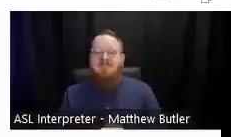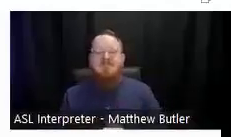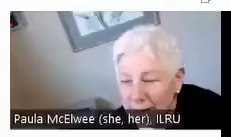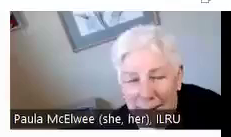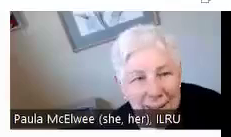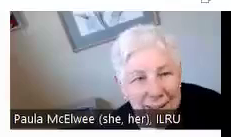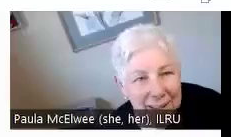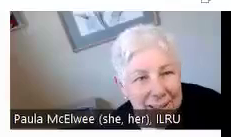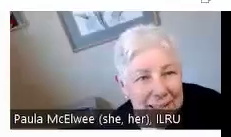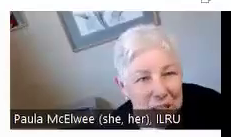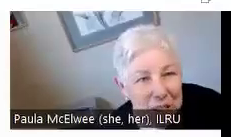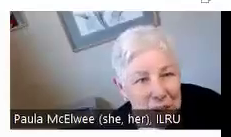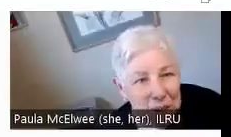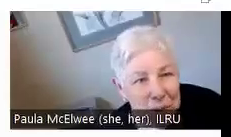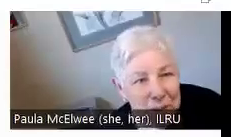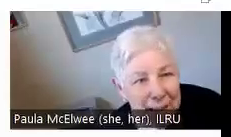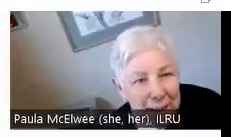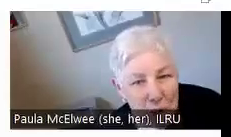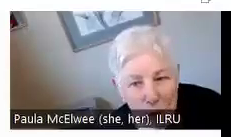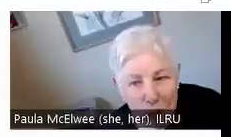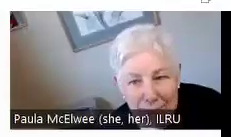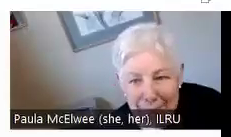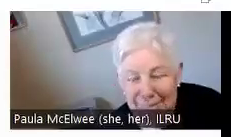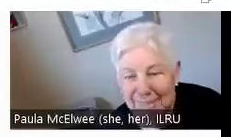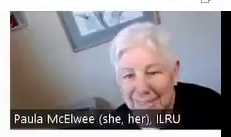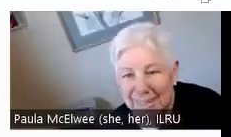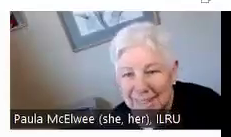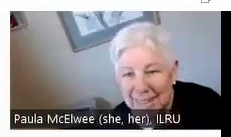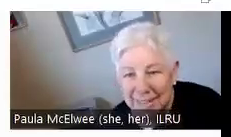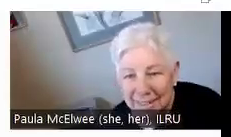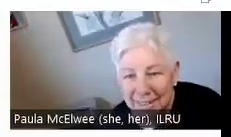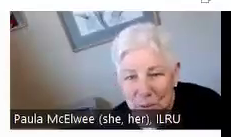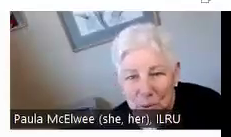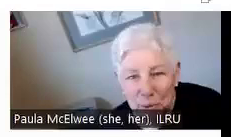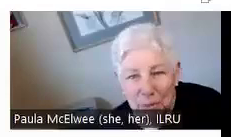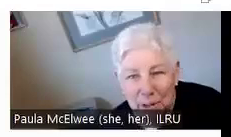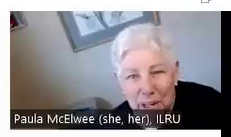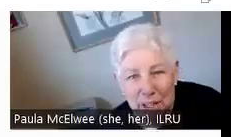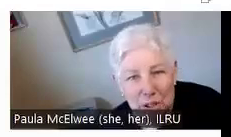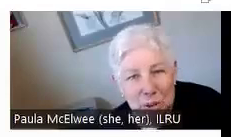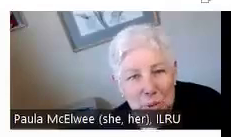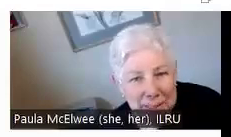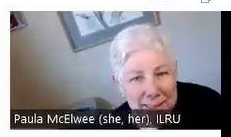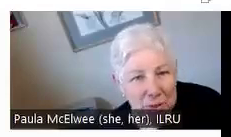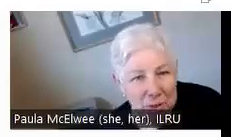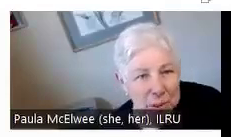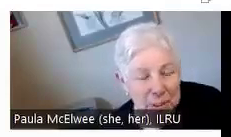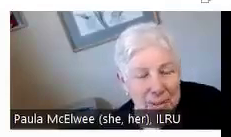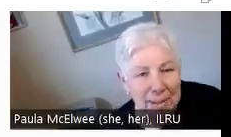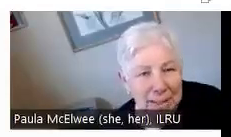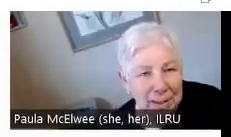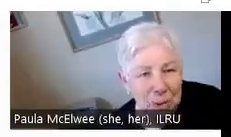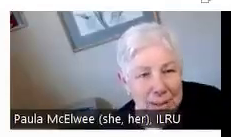Welcome to our new staff call. So if you're a fairly new with a Center